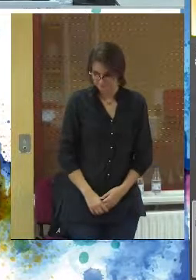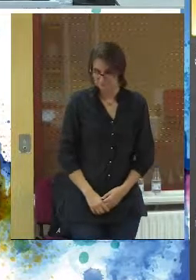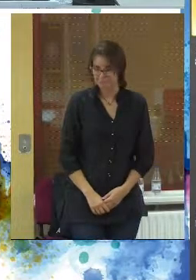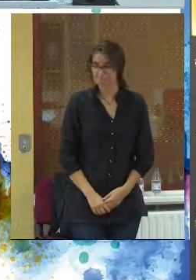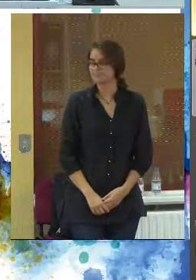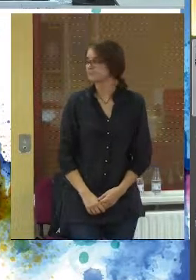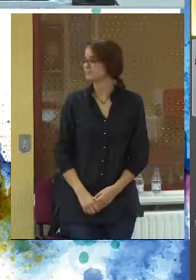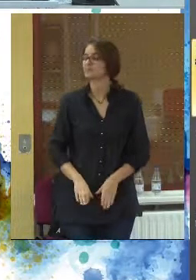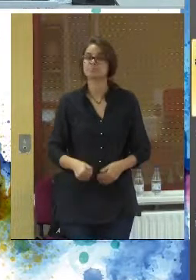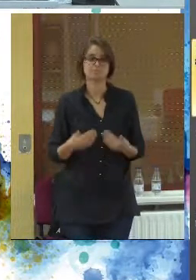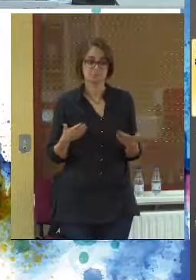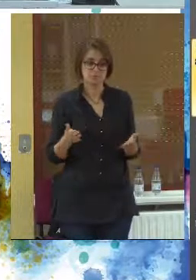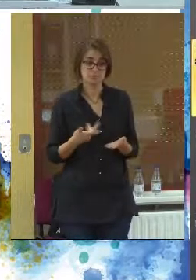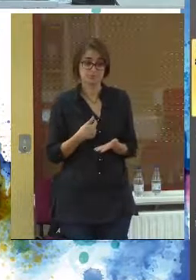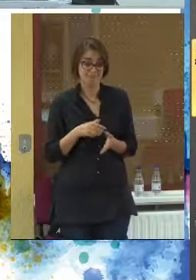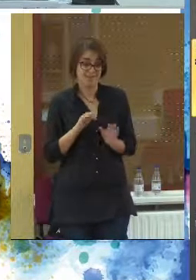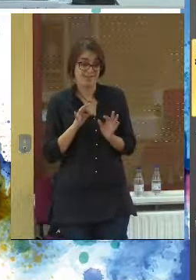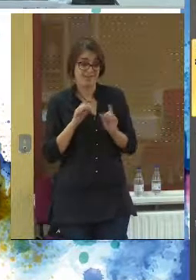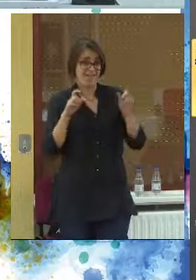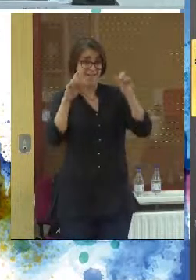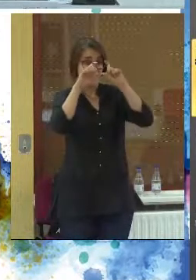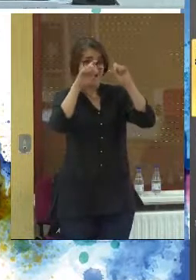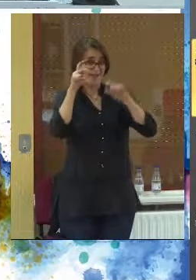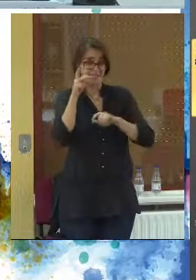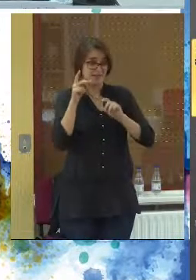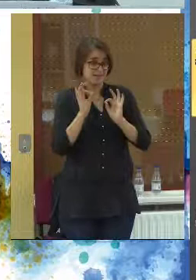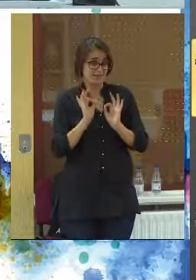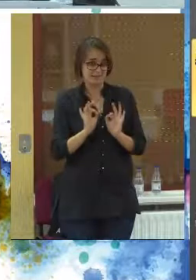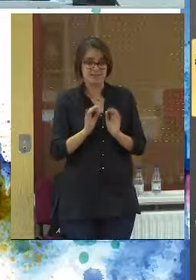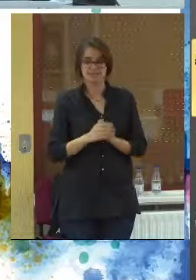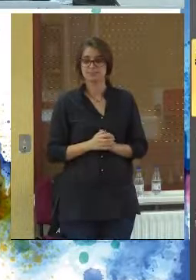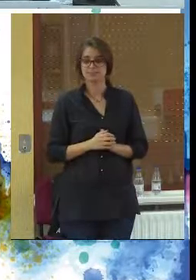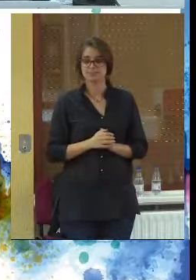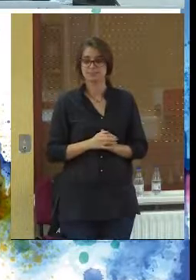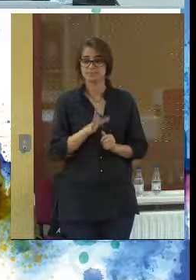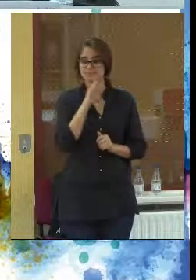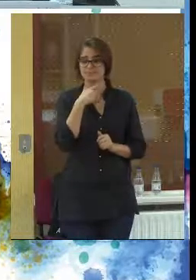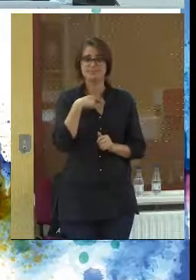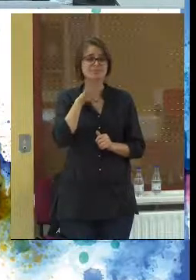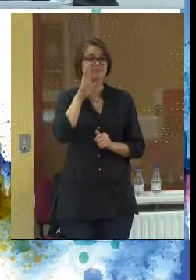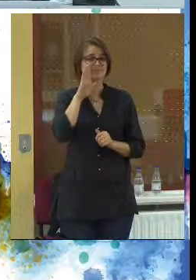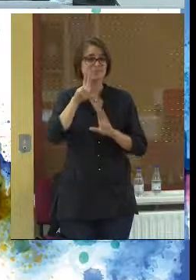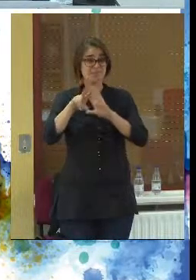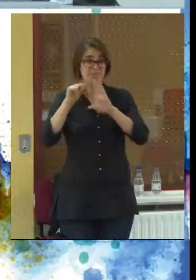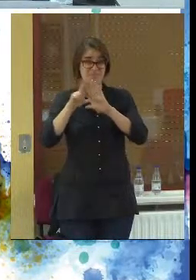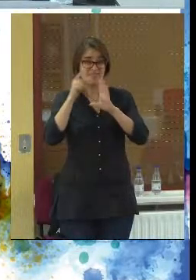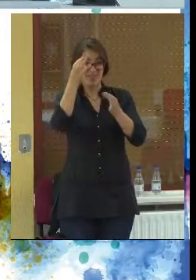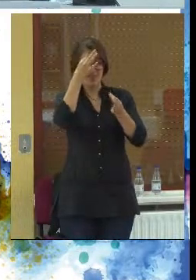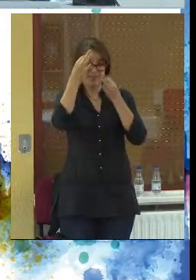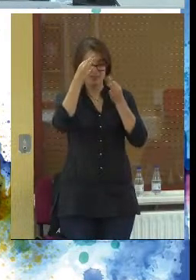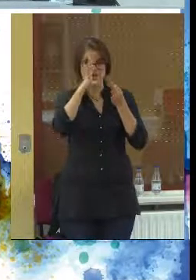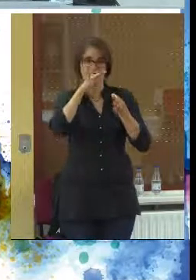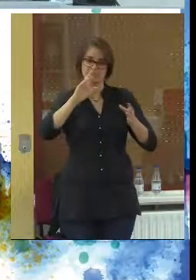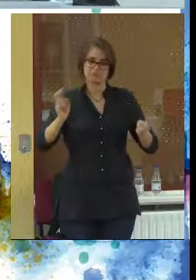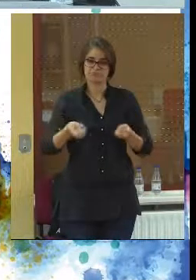bien. Bueno, pues eso es Catalagaya. That's Catalagaya, therefore. And to update the data that was shown